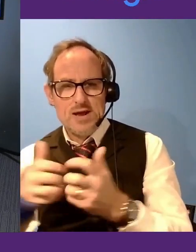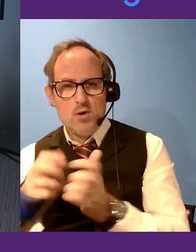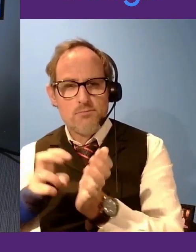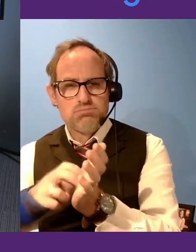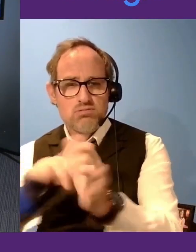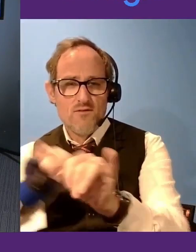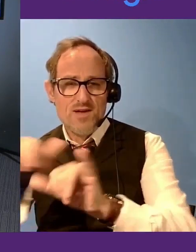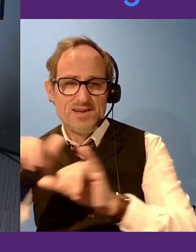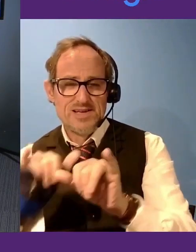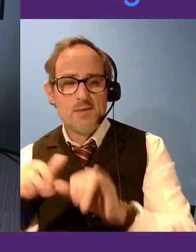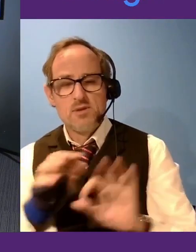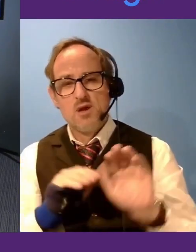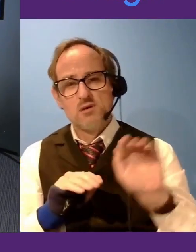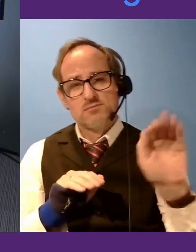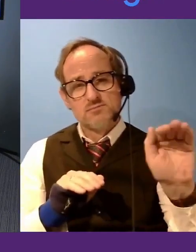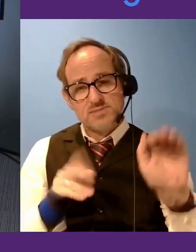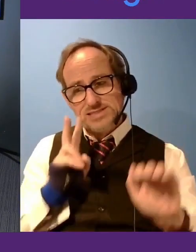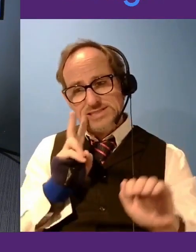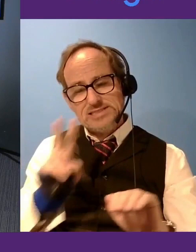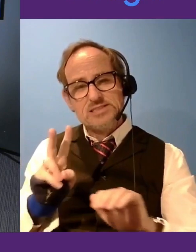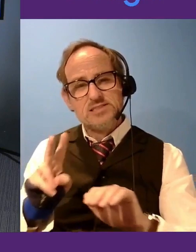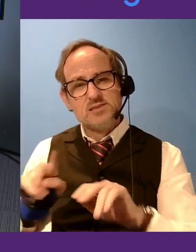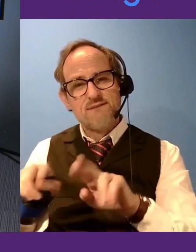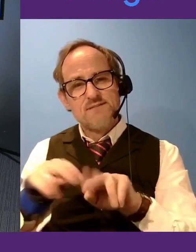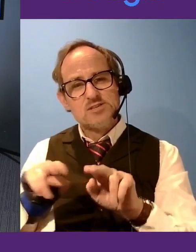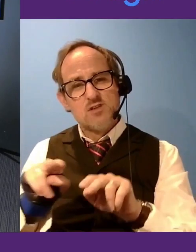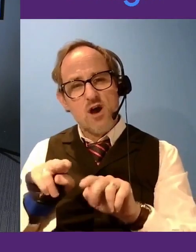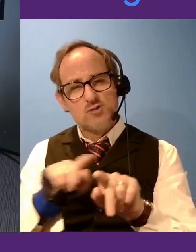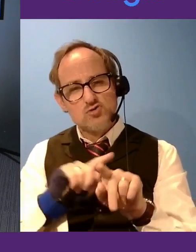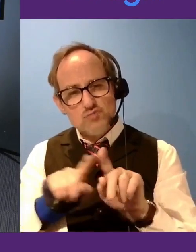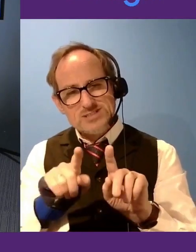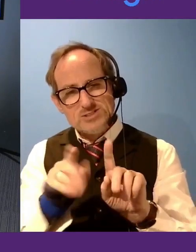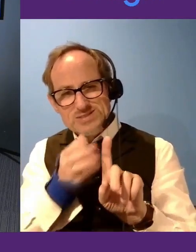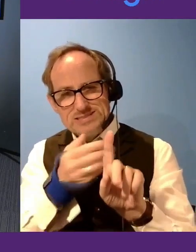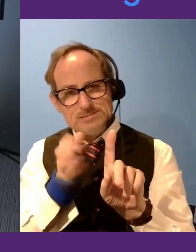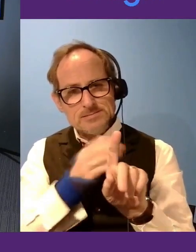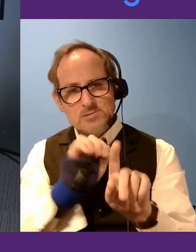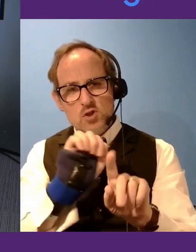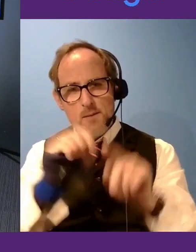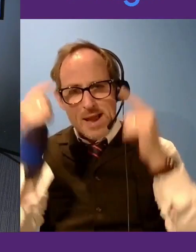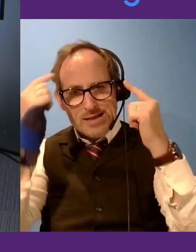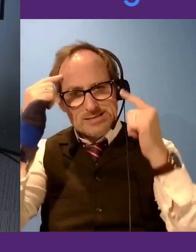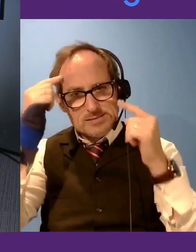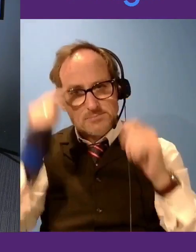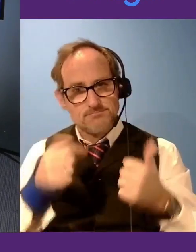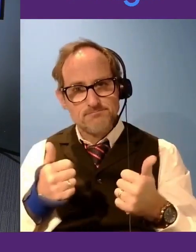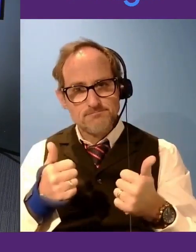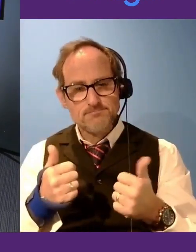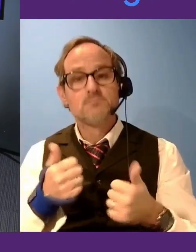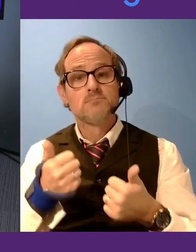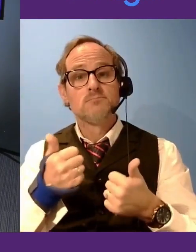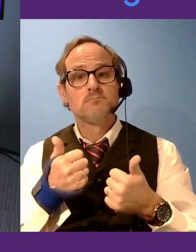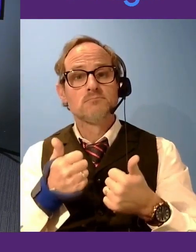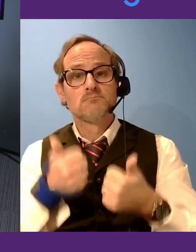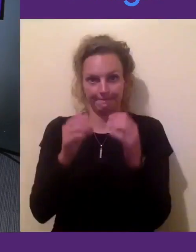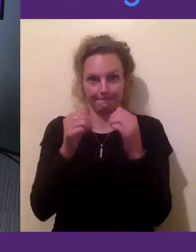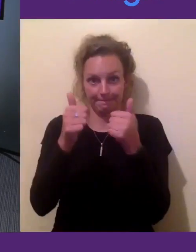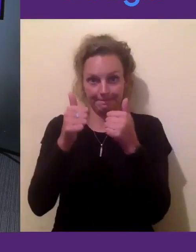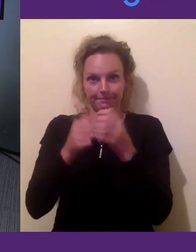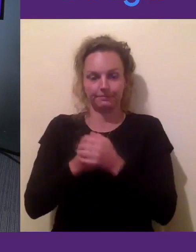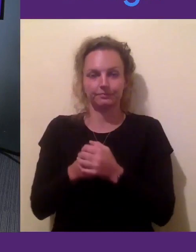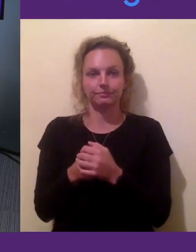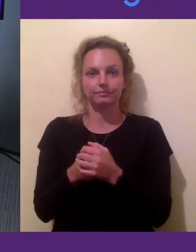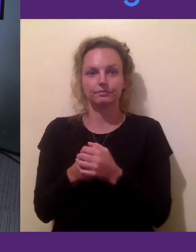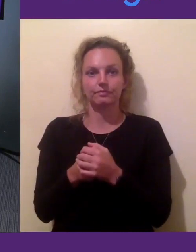video, just to try and tweak their mindset slightly. And one of the powers I've seen with showing videos